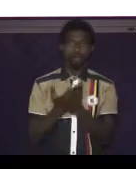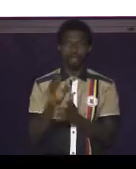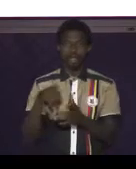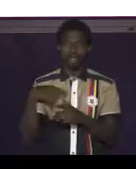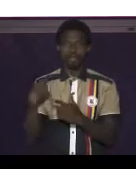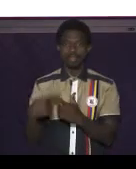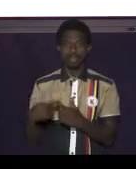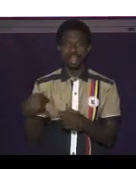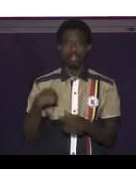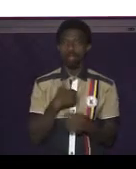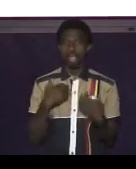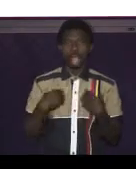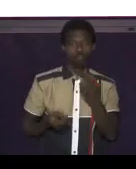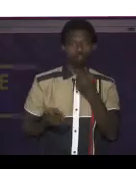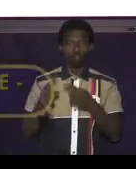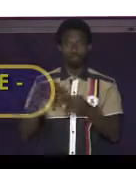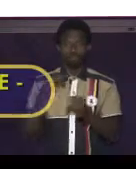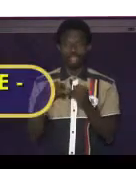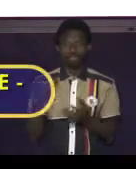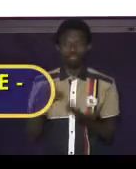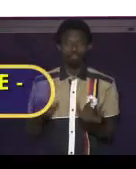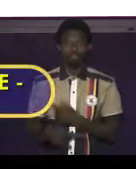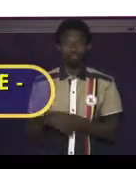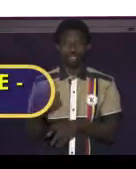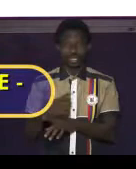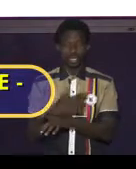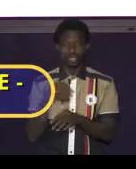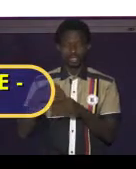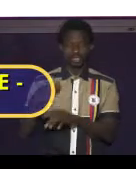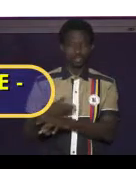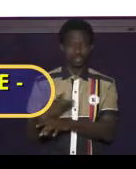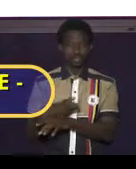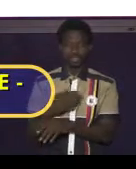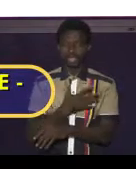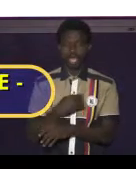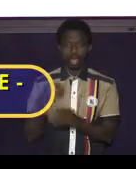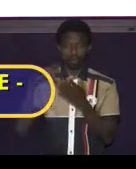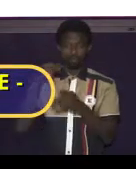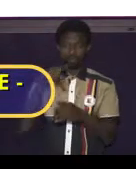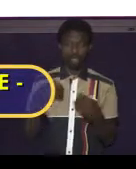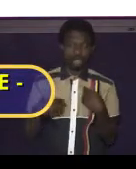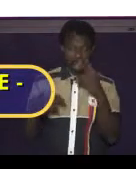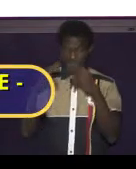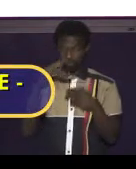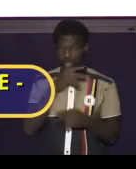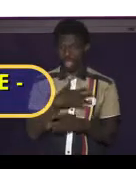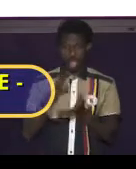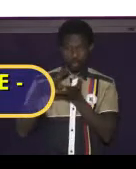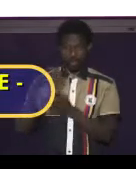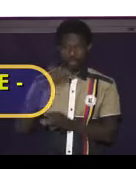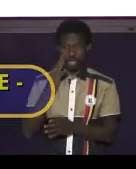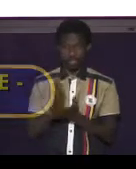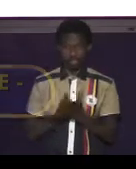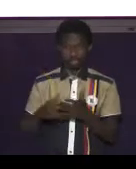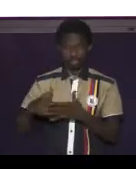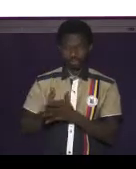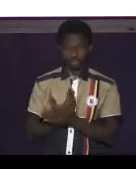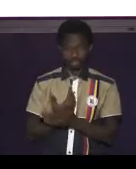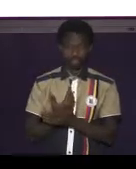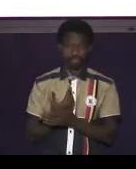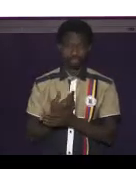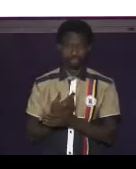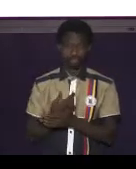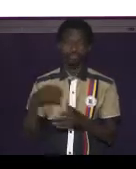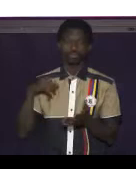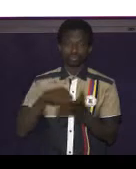Alrighty then, we have come to the end of today's lesson in mathematics. I hope you had fun and you learned some new tricks.